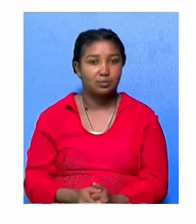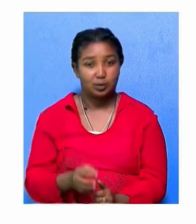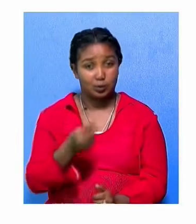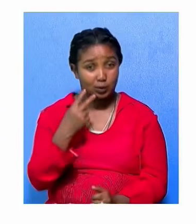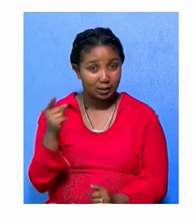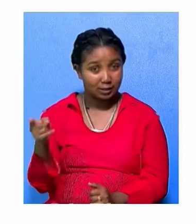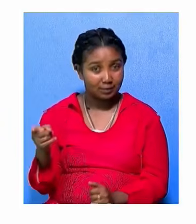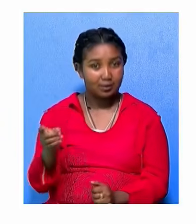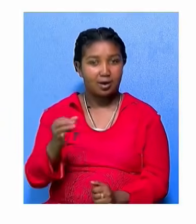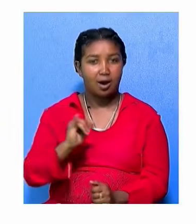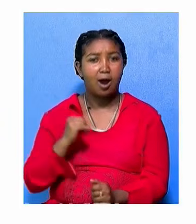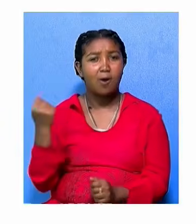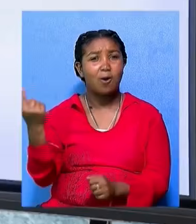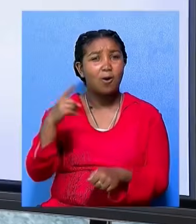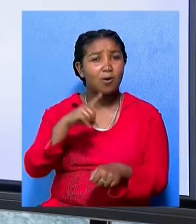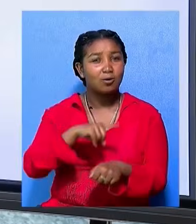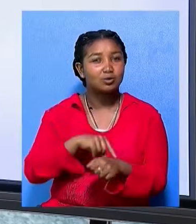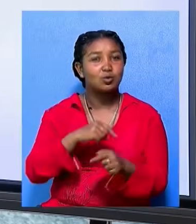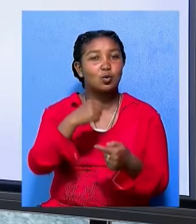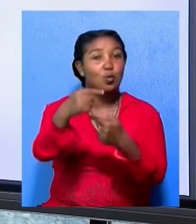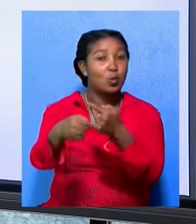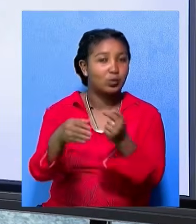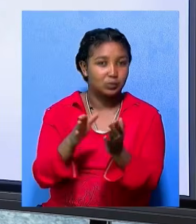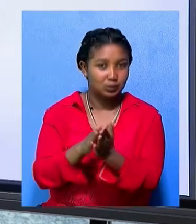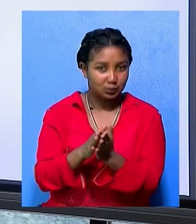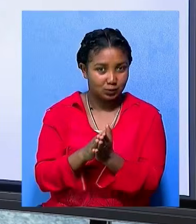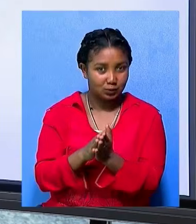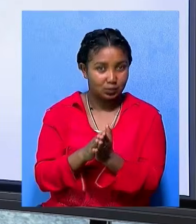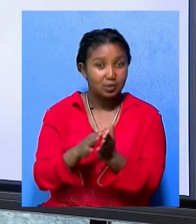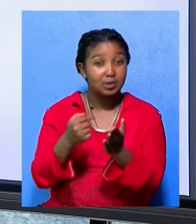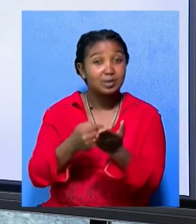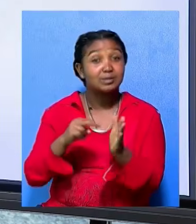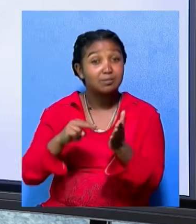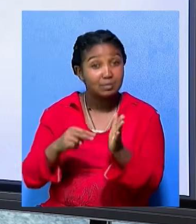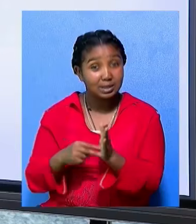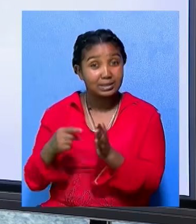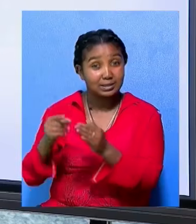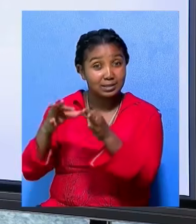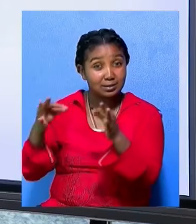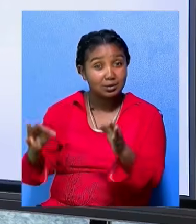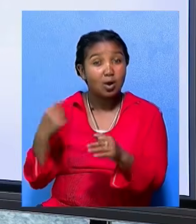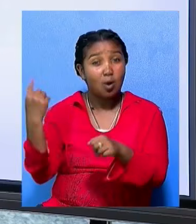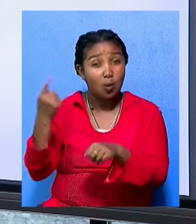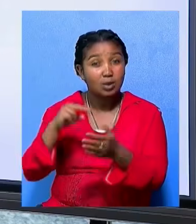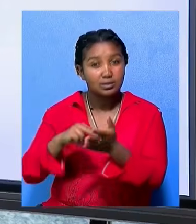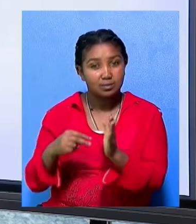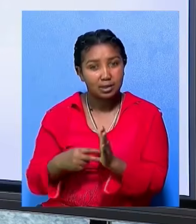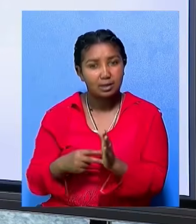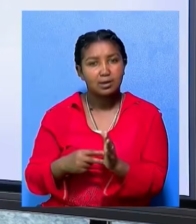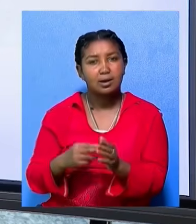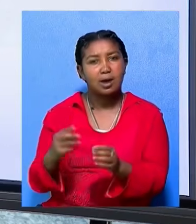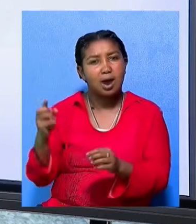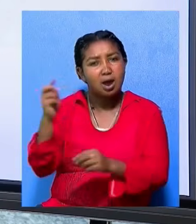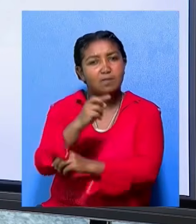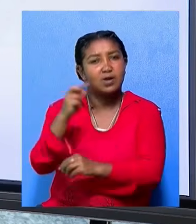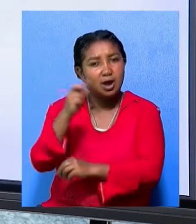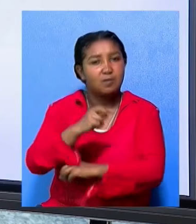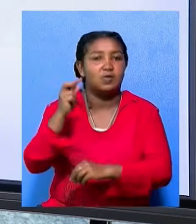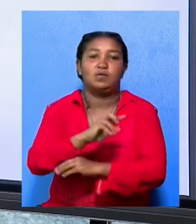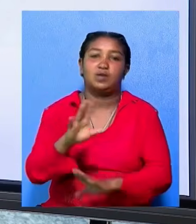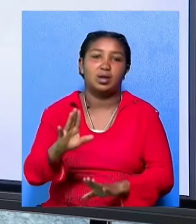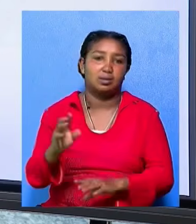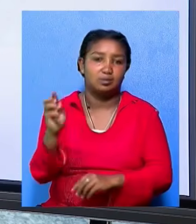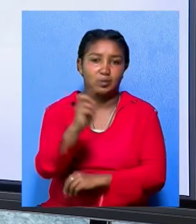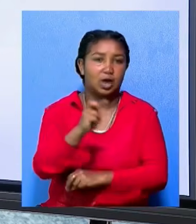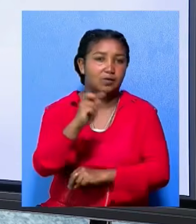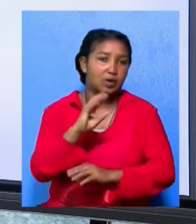Look, I always go to school. This means, in this sense, always means every day, okay?